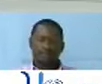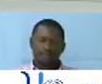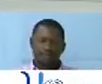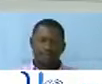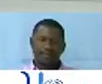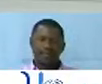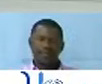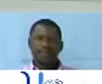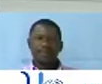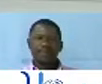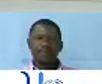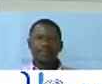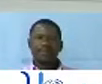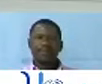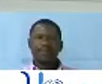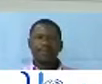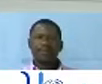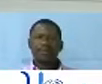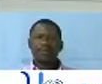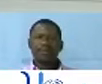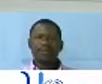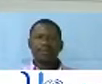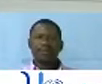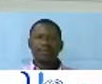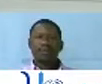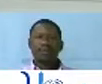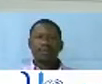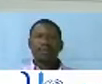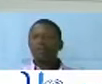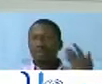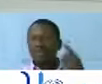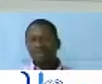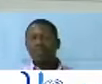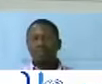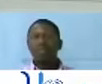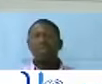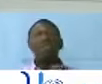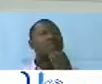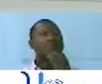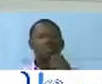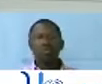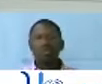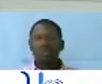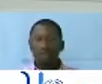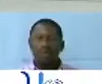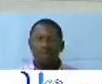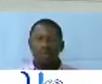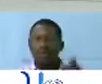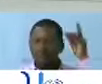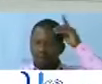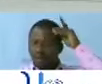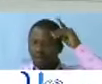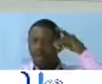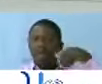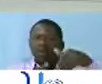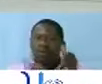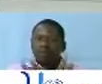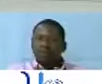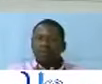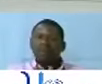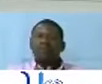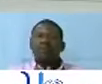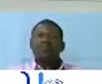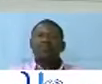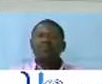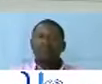mean he of course he's a leader of a political party. Yeah, jamono mom nak nek na ku jité nak political party. I believe